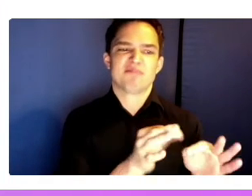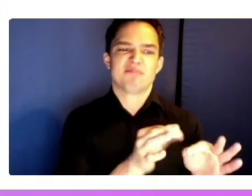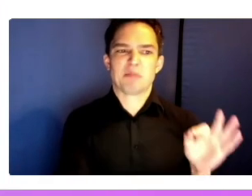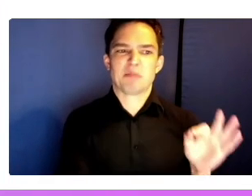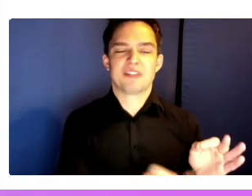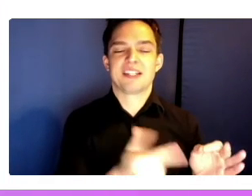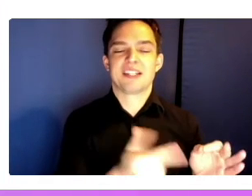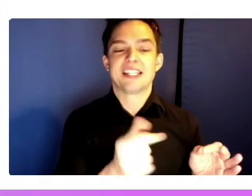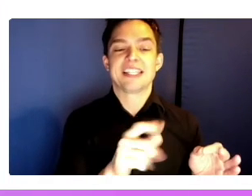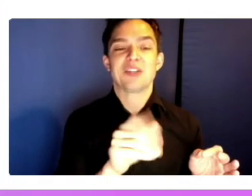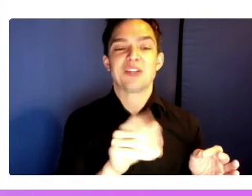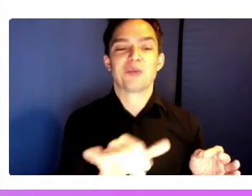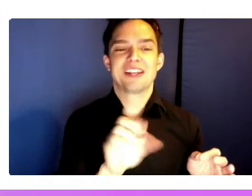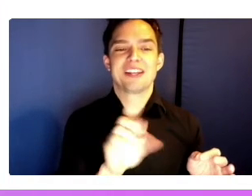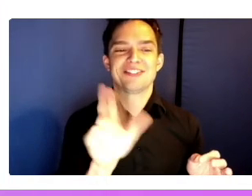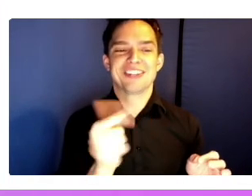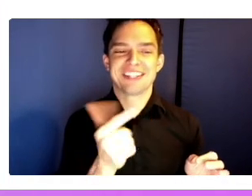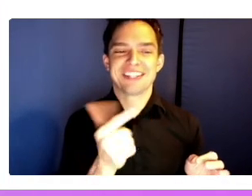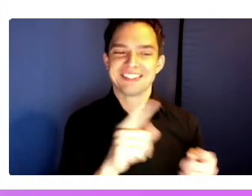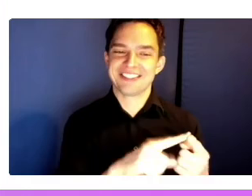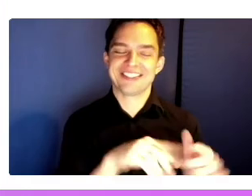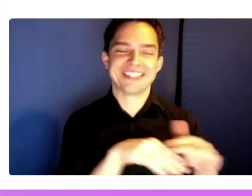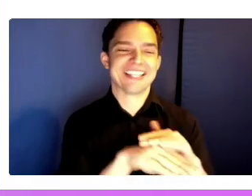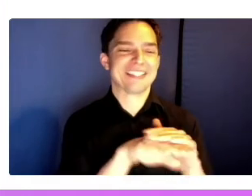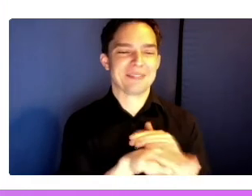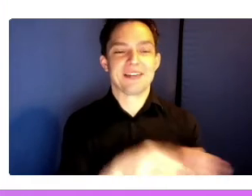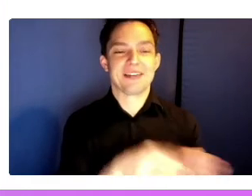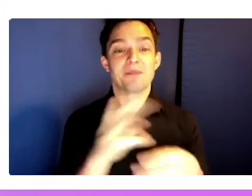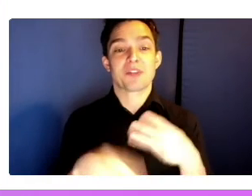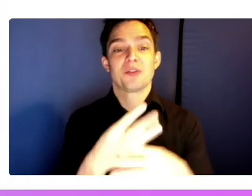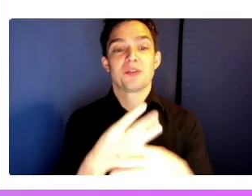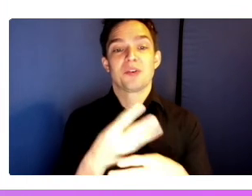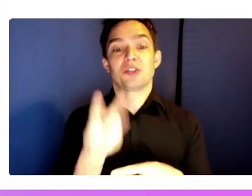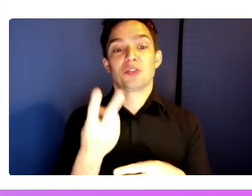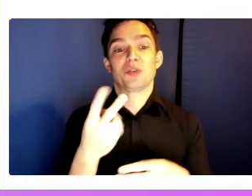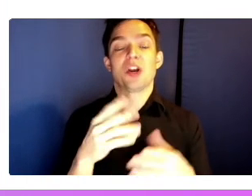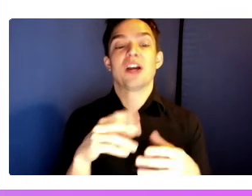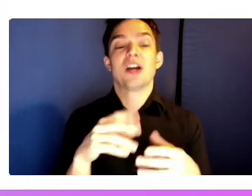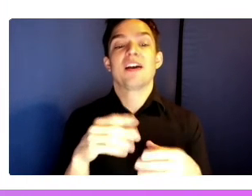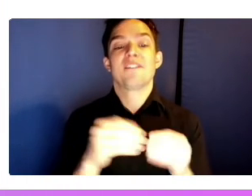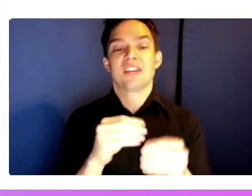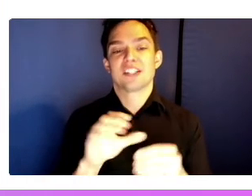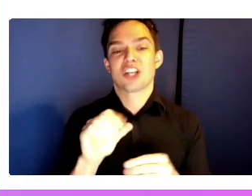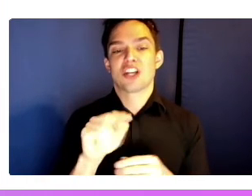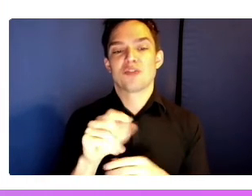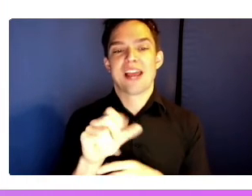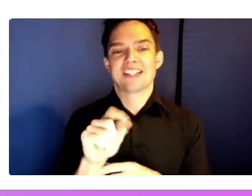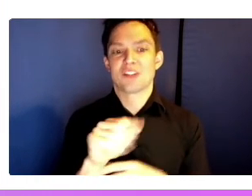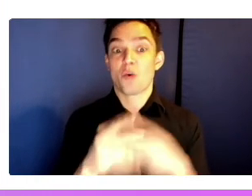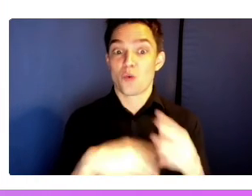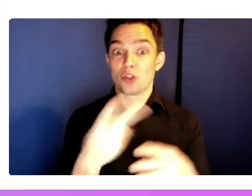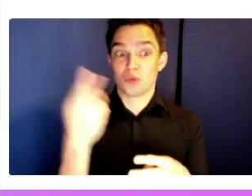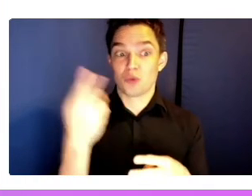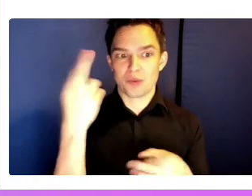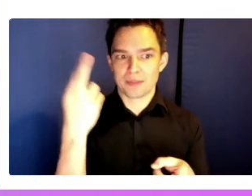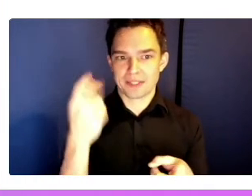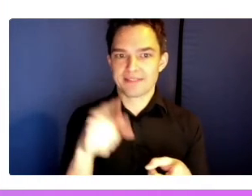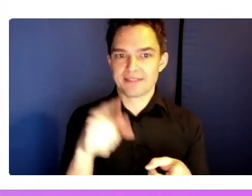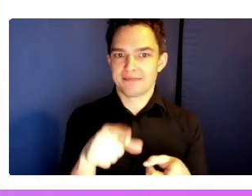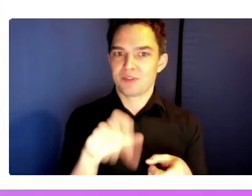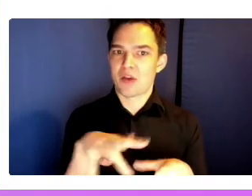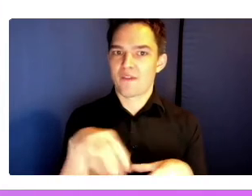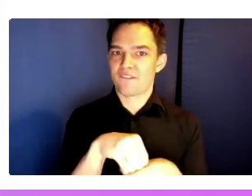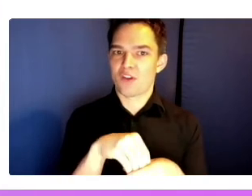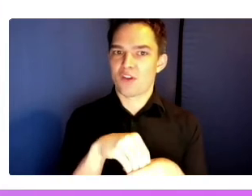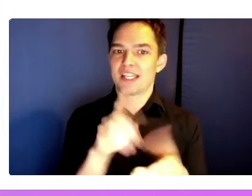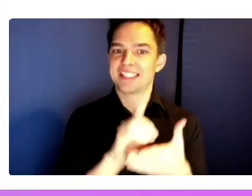drug to accessibility. World 2, fix contrast. I put this in World 2 because you have to now involve a